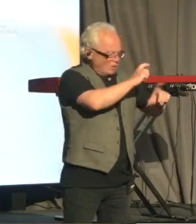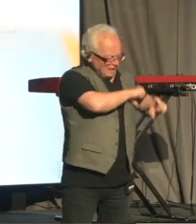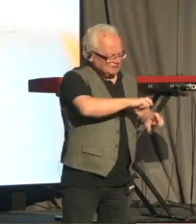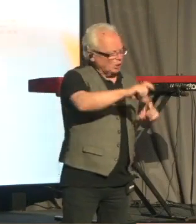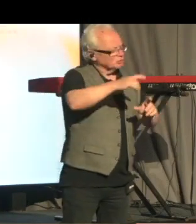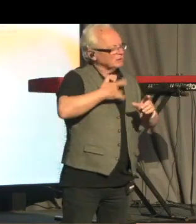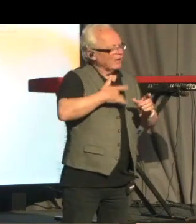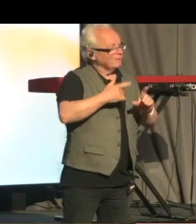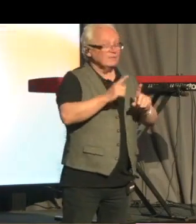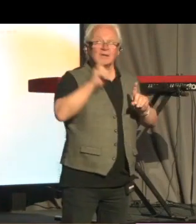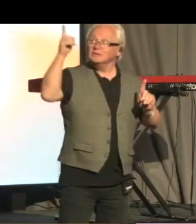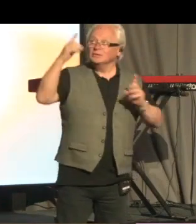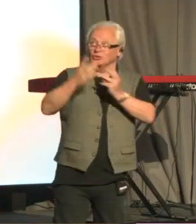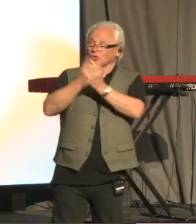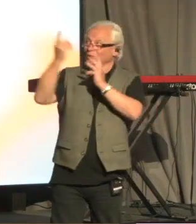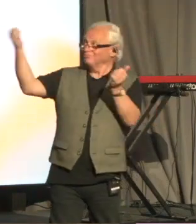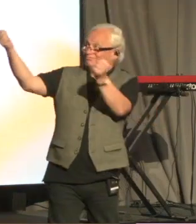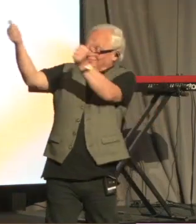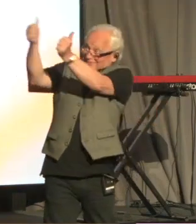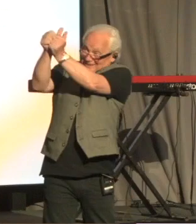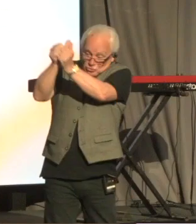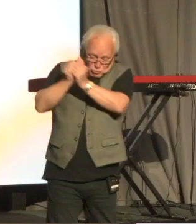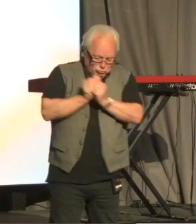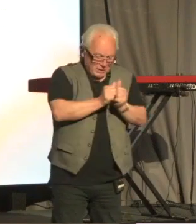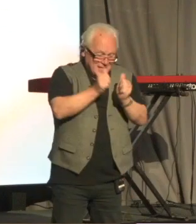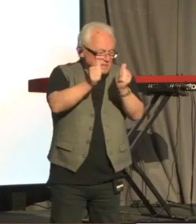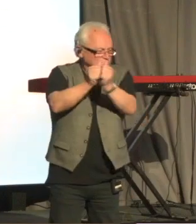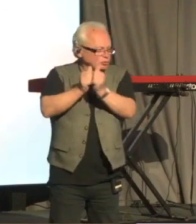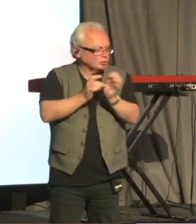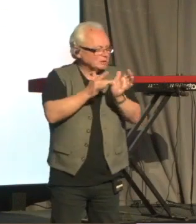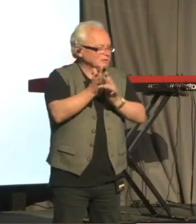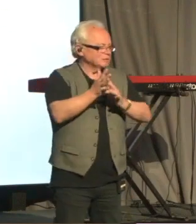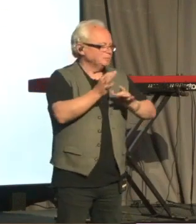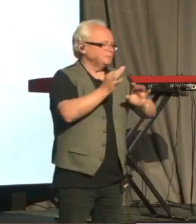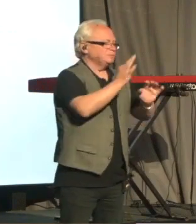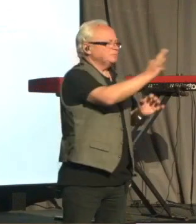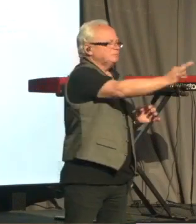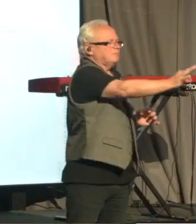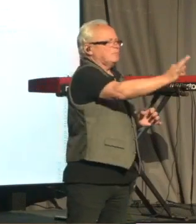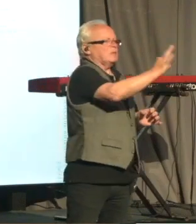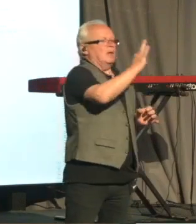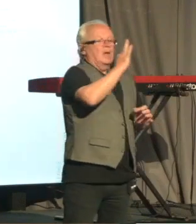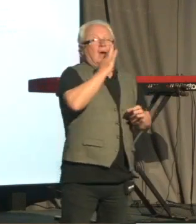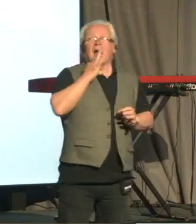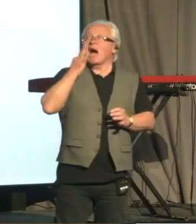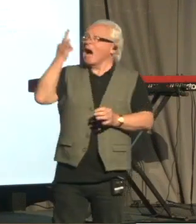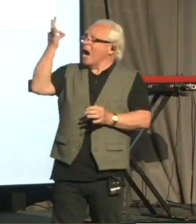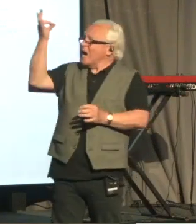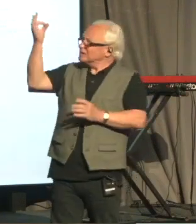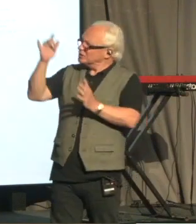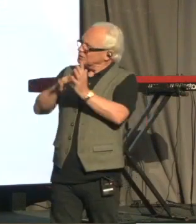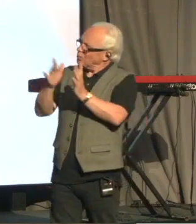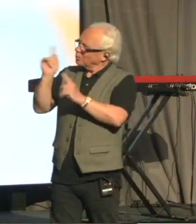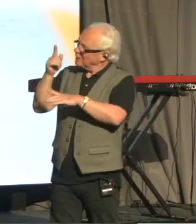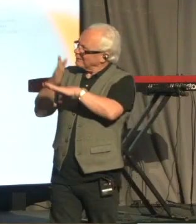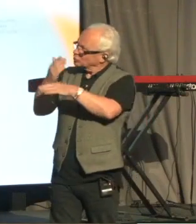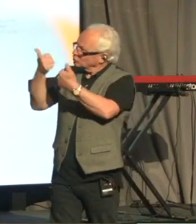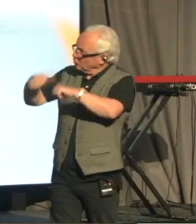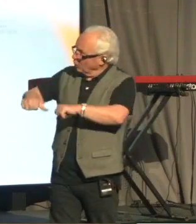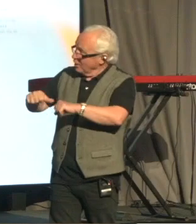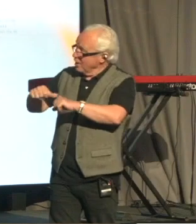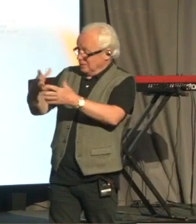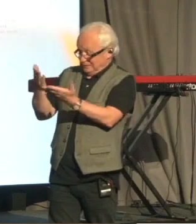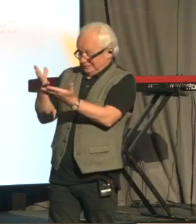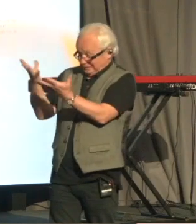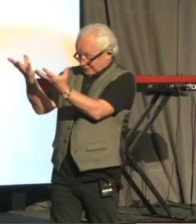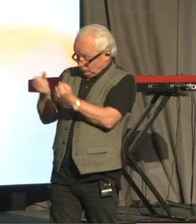seal of approval. Then they ask him, what must we do to do the works that God requires? Jesus answered, the